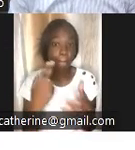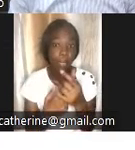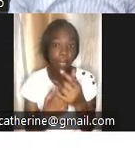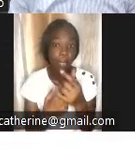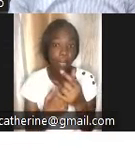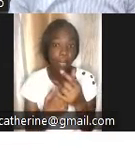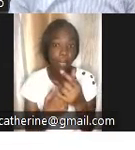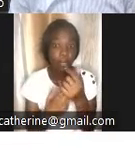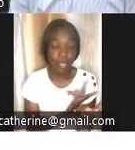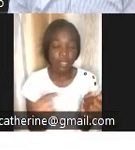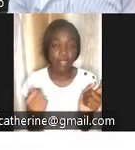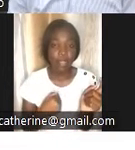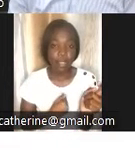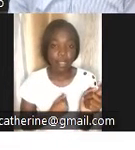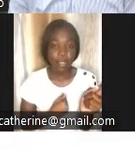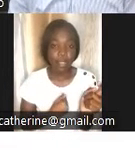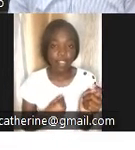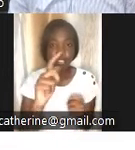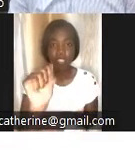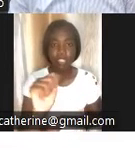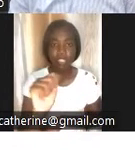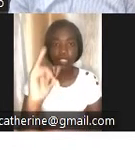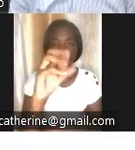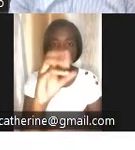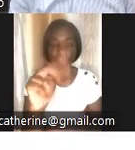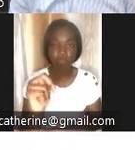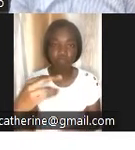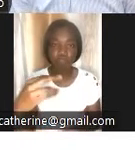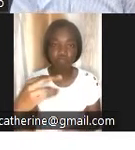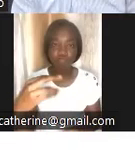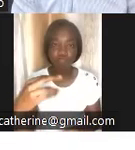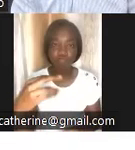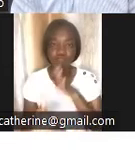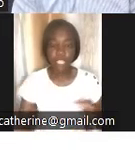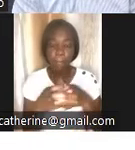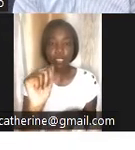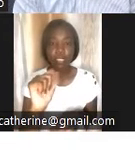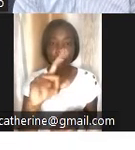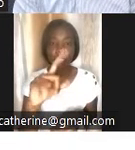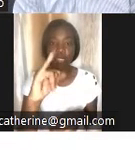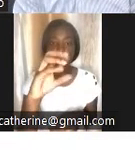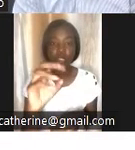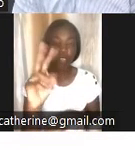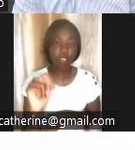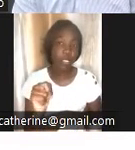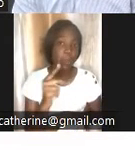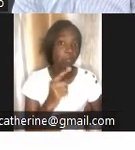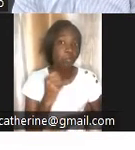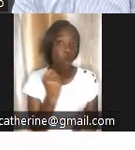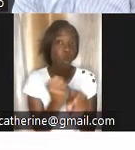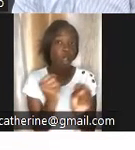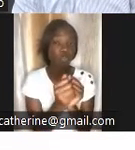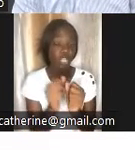Stallion Construction Company. Stallion Construction Company, they deal with partitioning. If you have